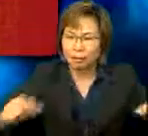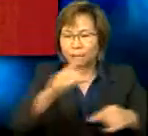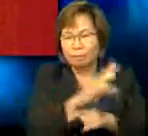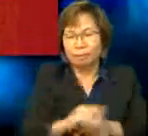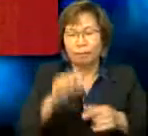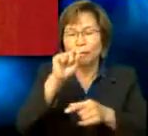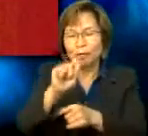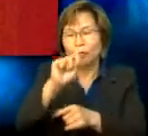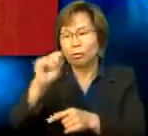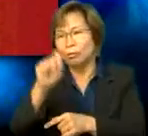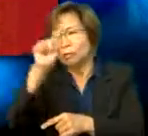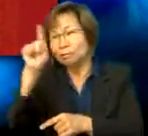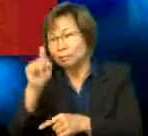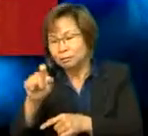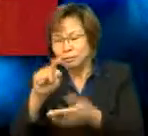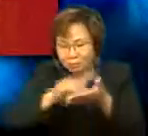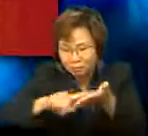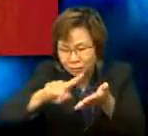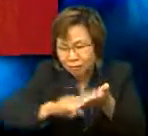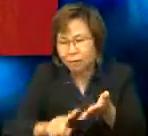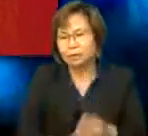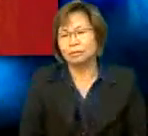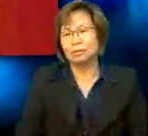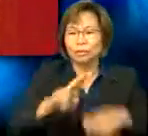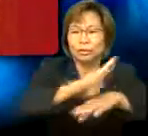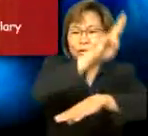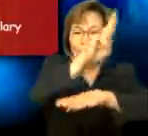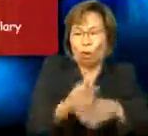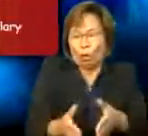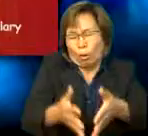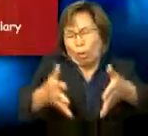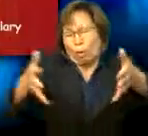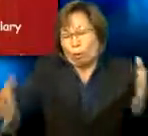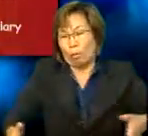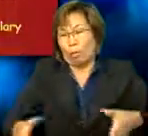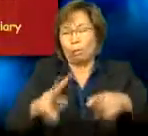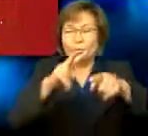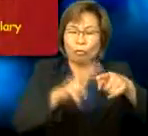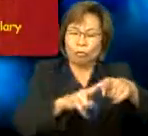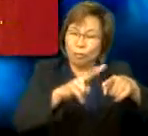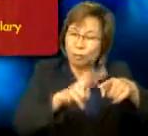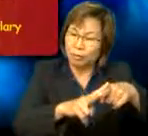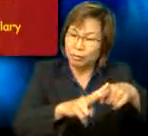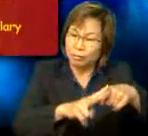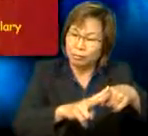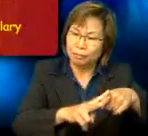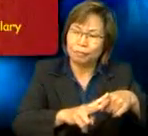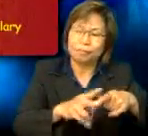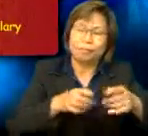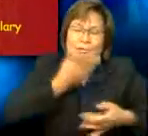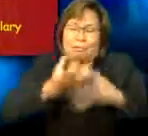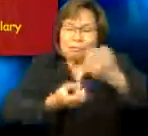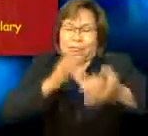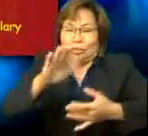grammar, and punctuation. Use a wide range of vocabulary